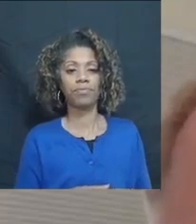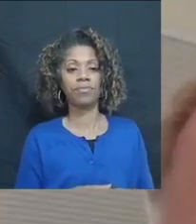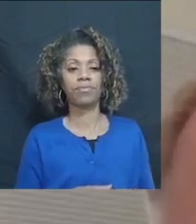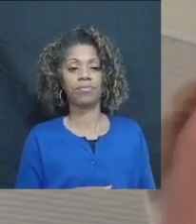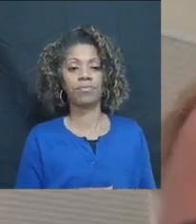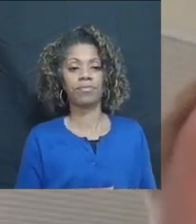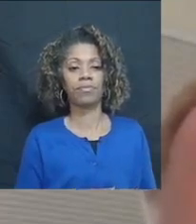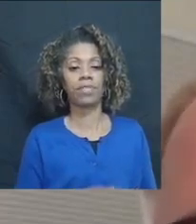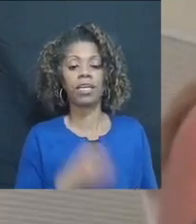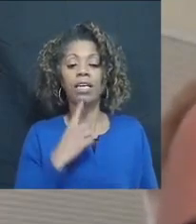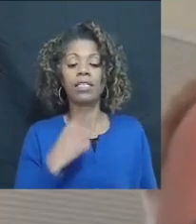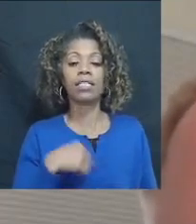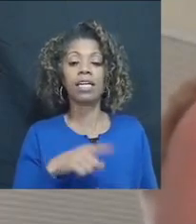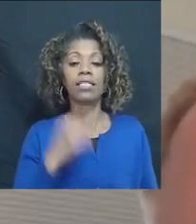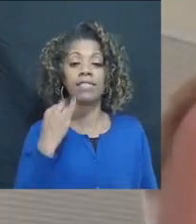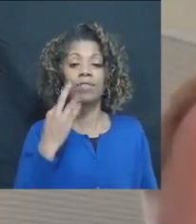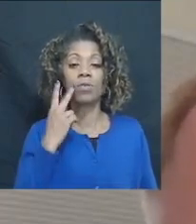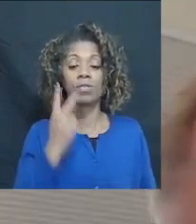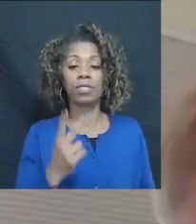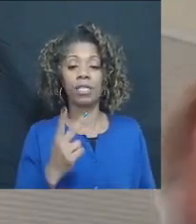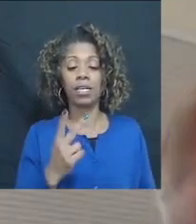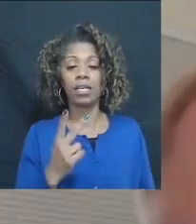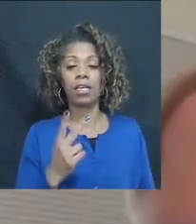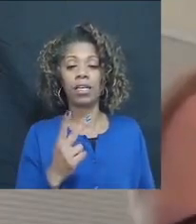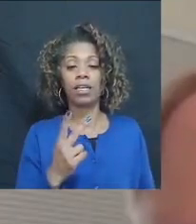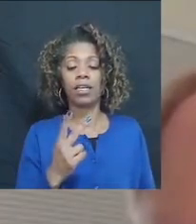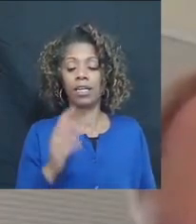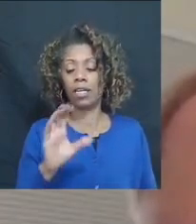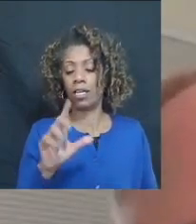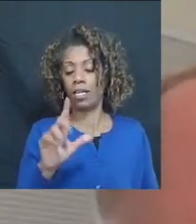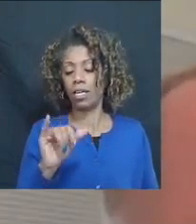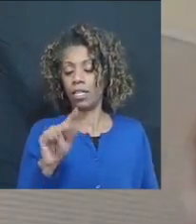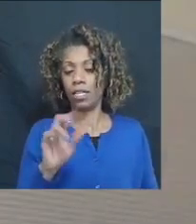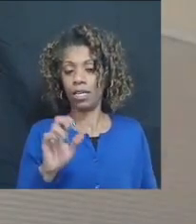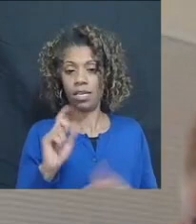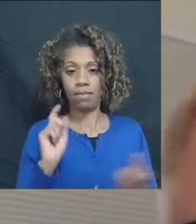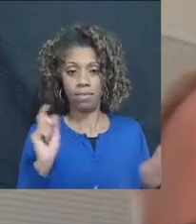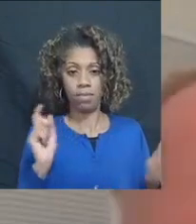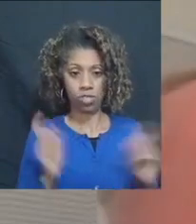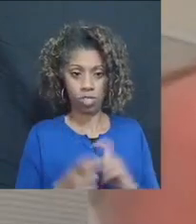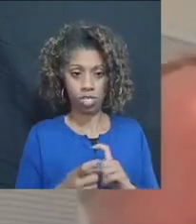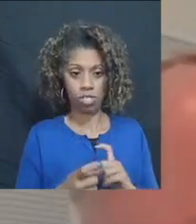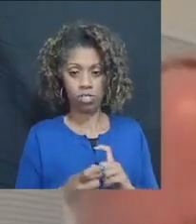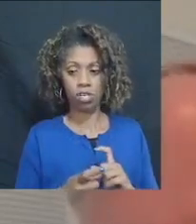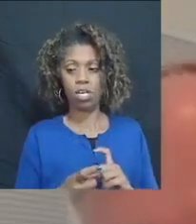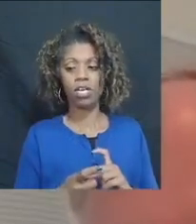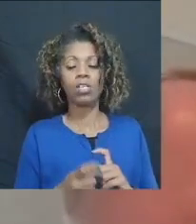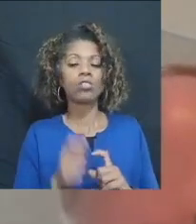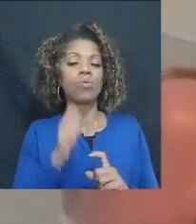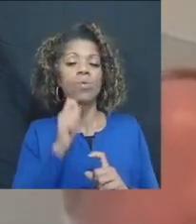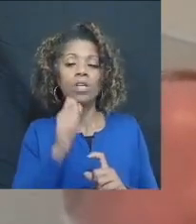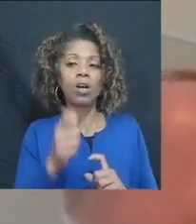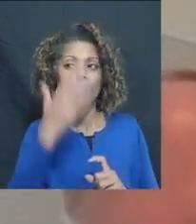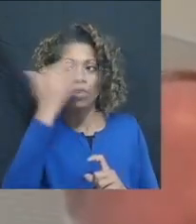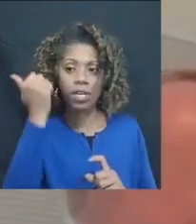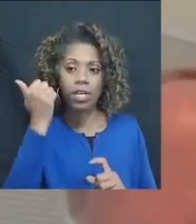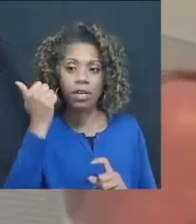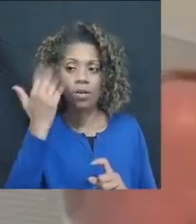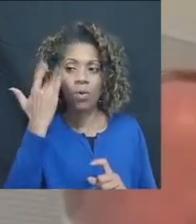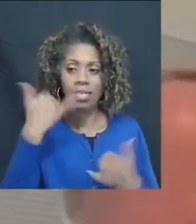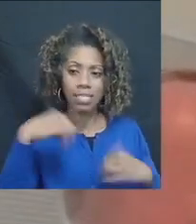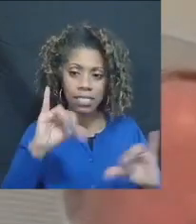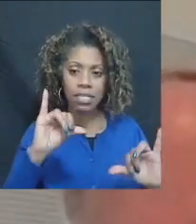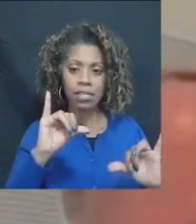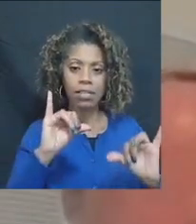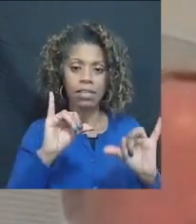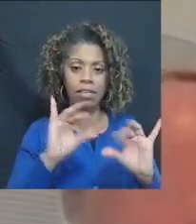issue and why we need to make sure that while we're focusing on COVID, we're not losing sight of that. Yeah, actually, I see climate